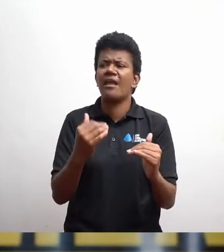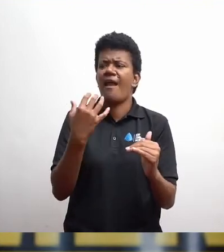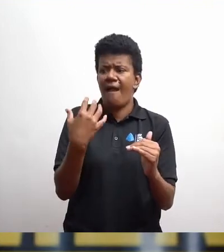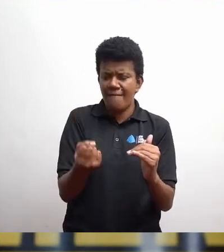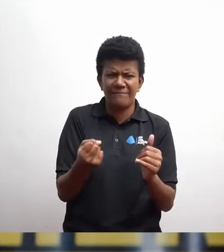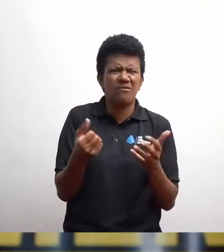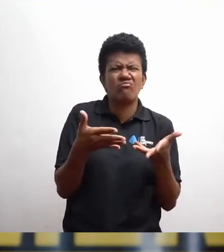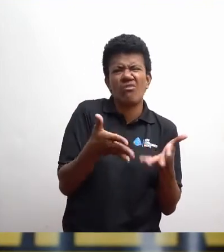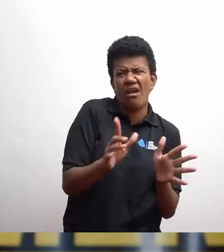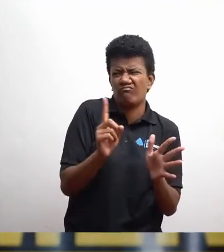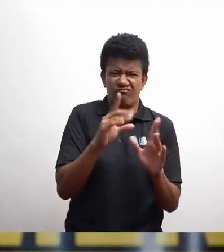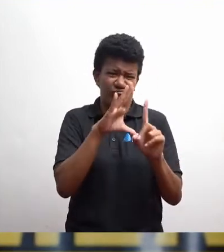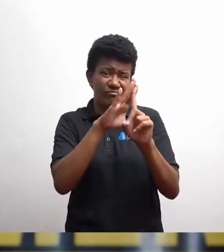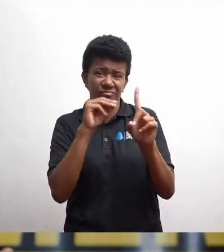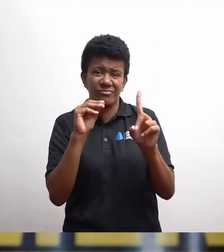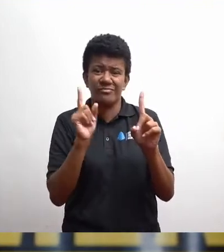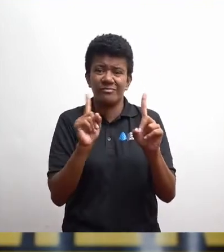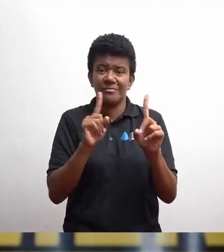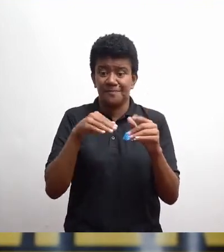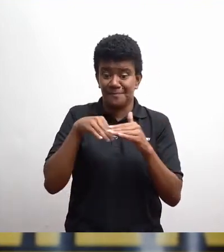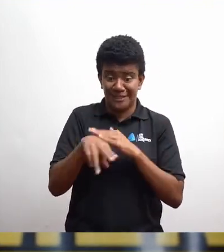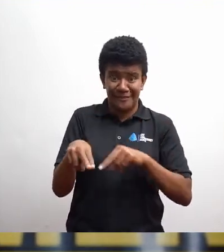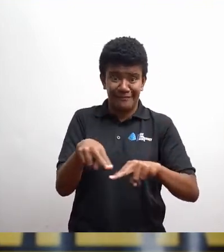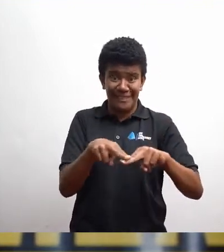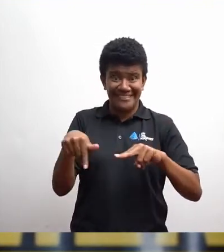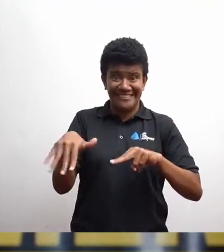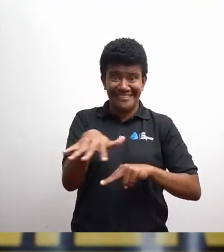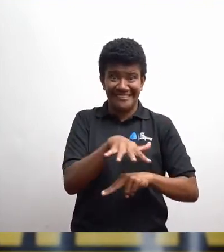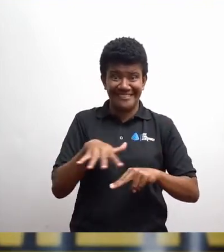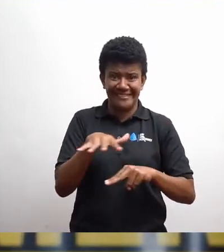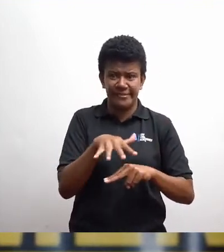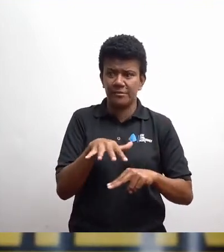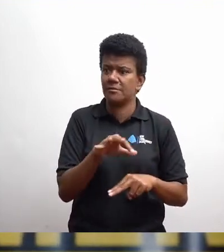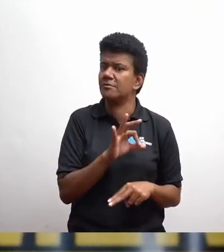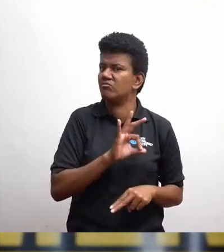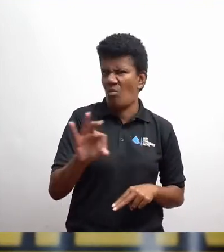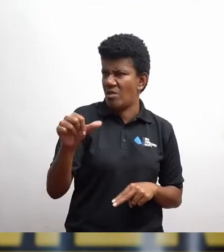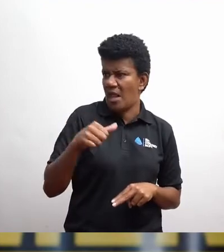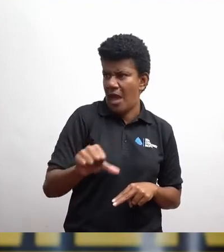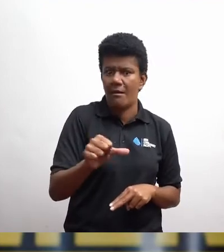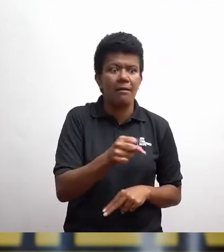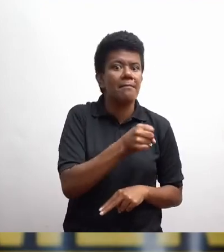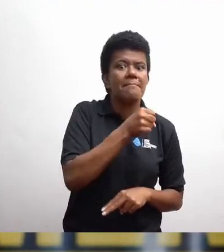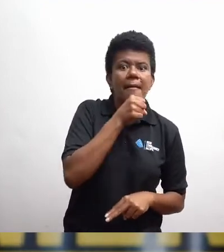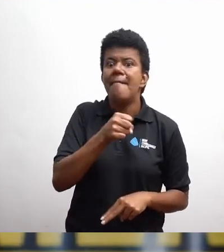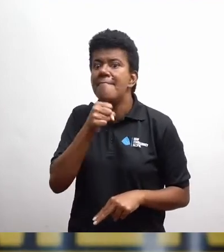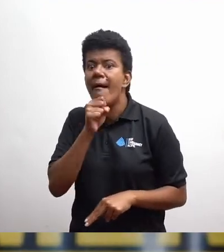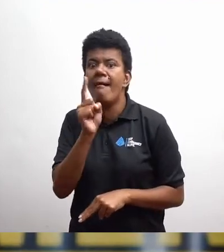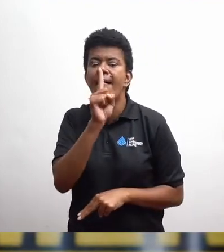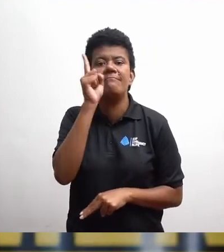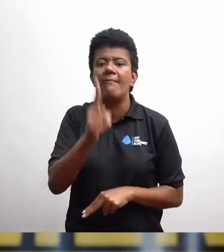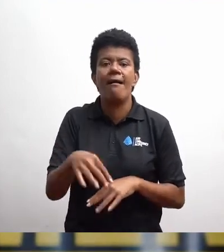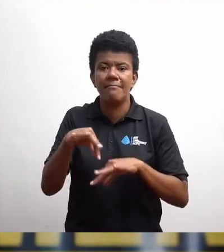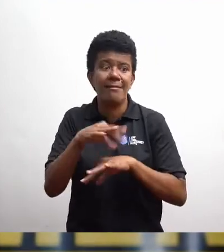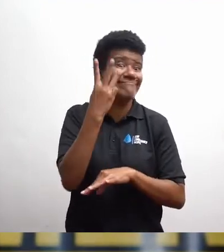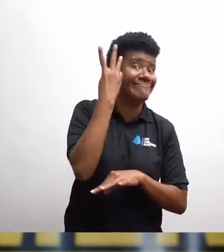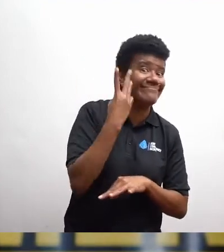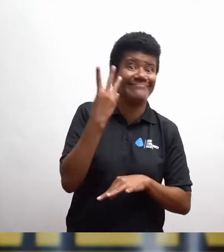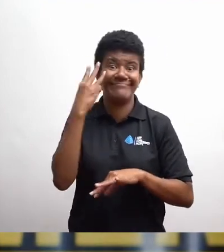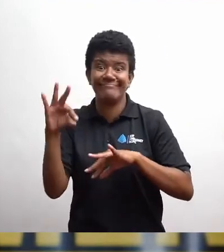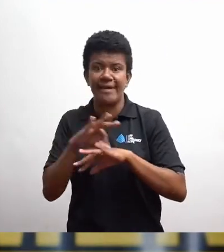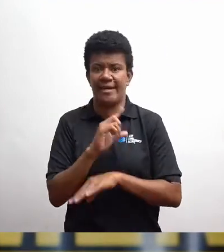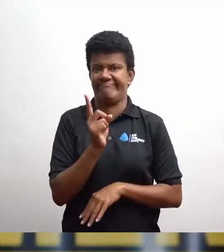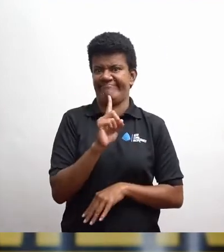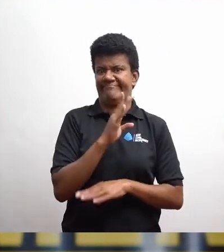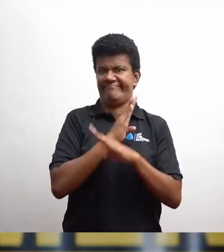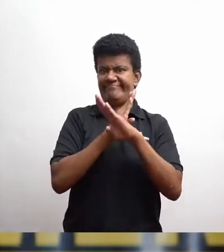this is precluded. So for instance, in Fiji, there is no same-sex marriage. In Fiji, there is no